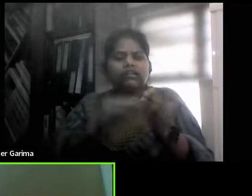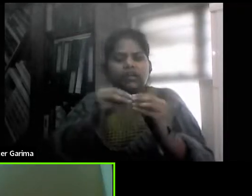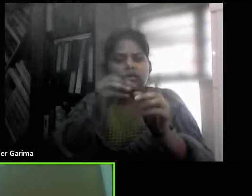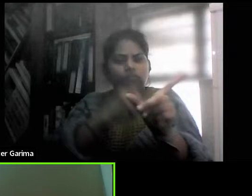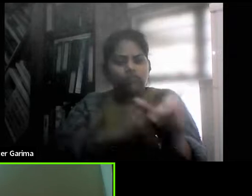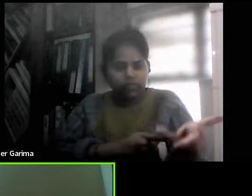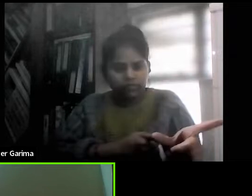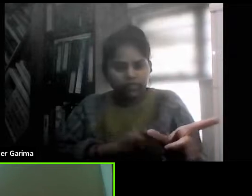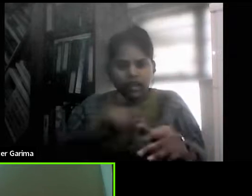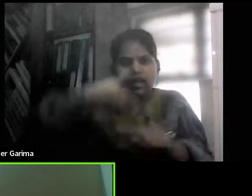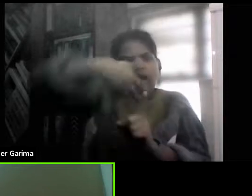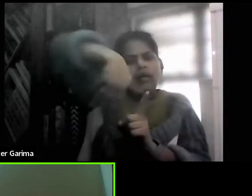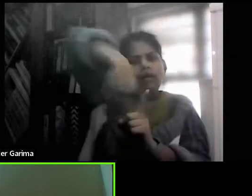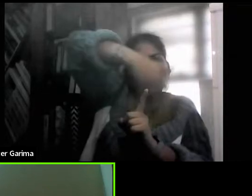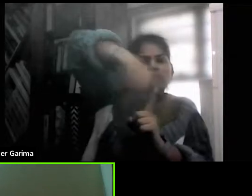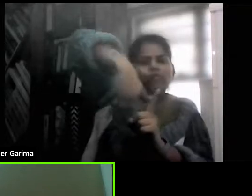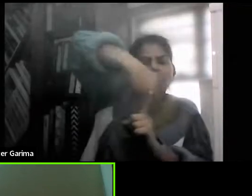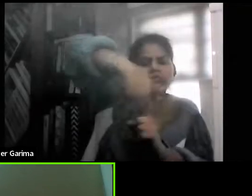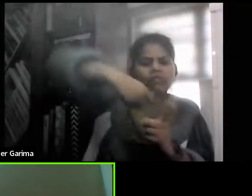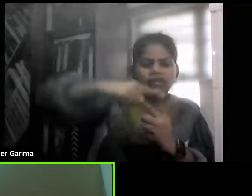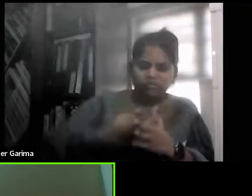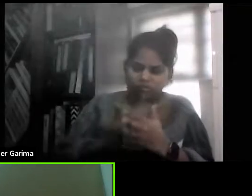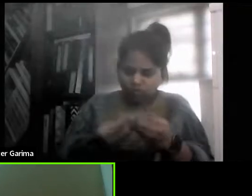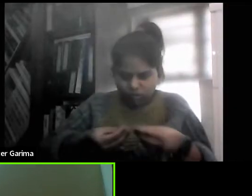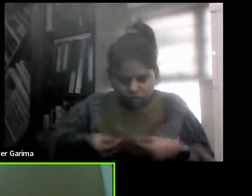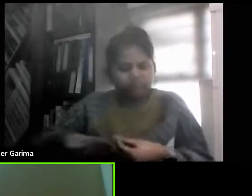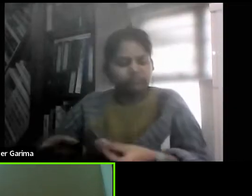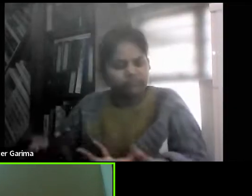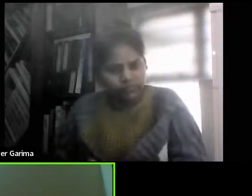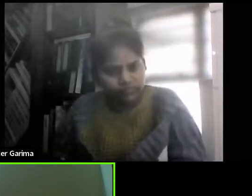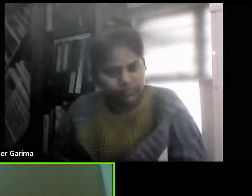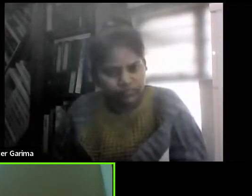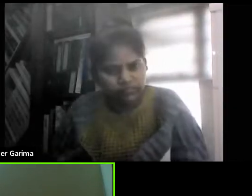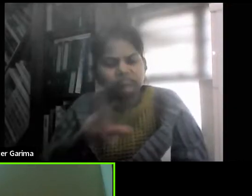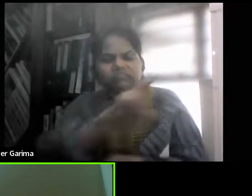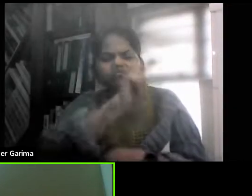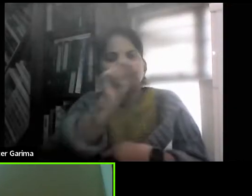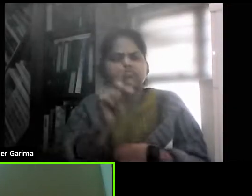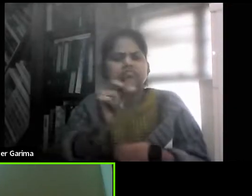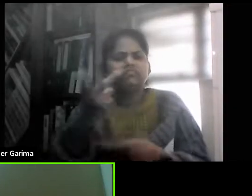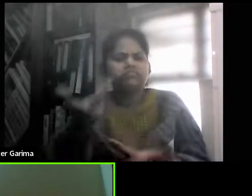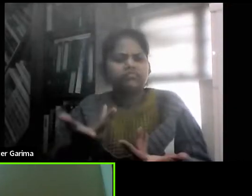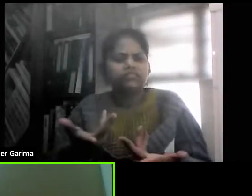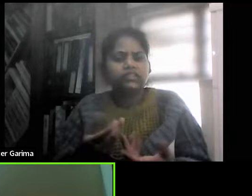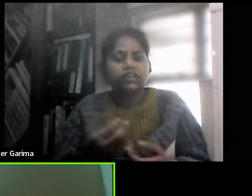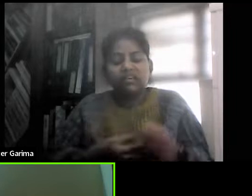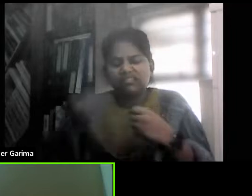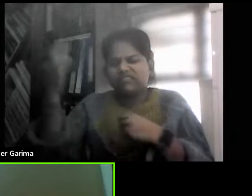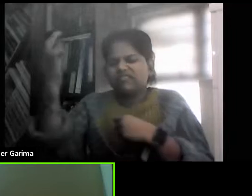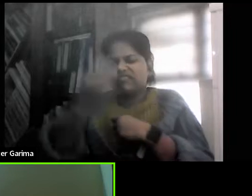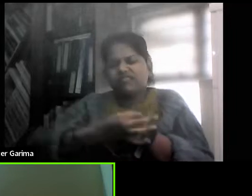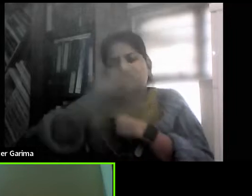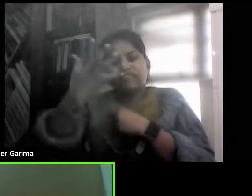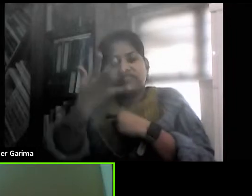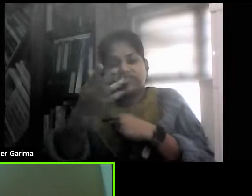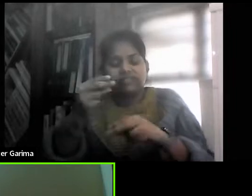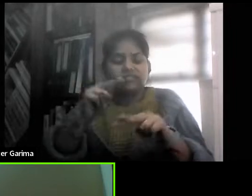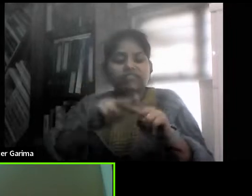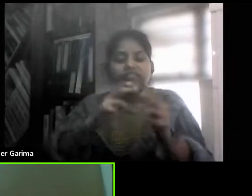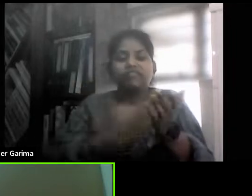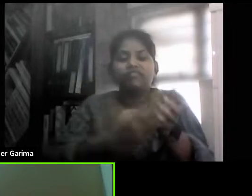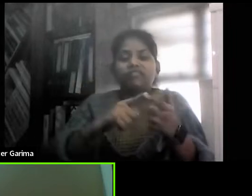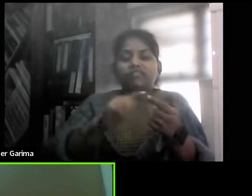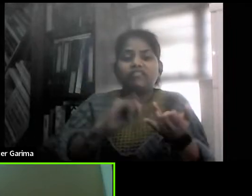filled. Number one. Number two, the whatever the fresh vacancies, and those vacancies do not really, in a way, cater